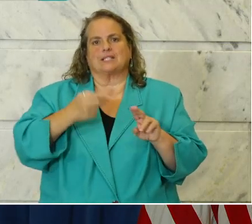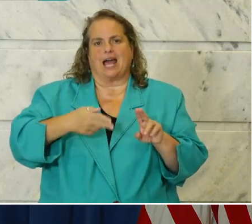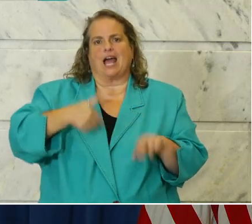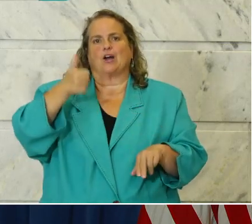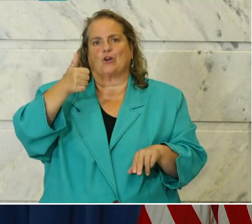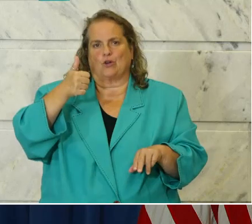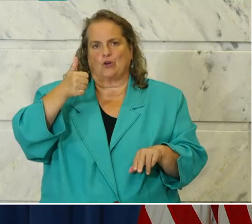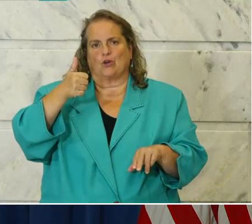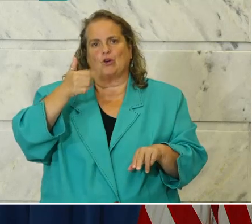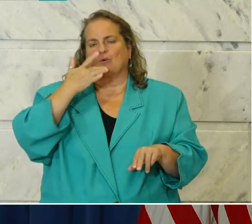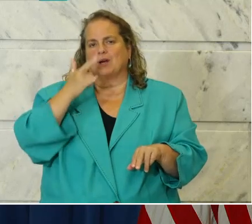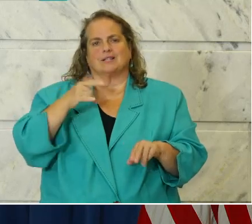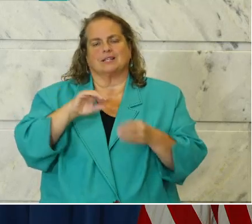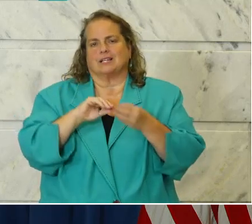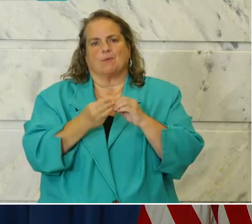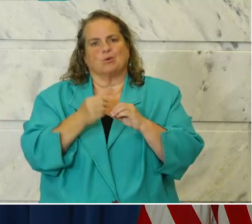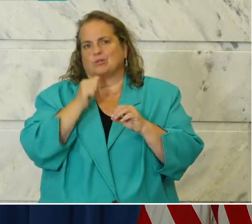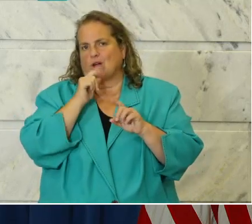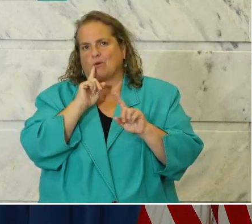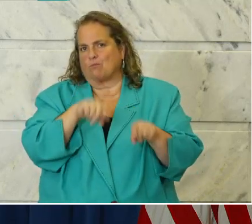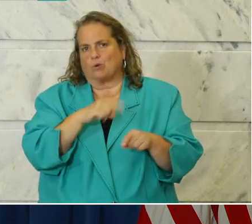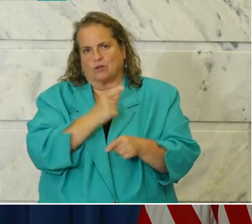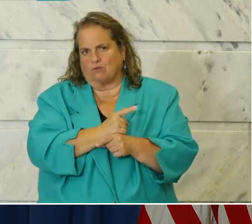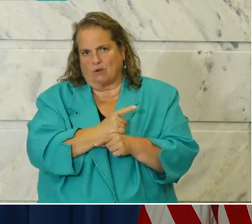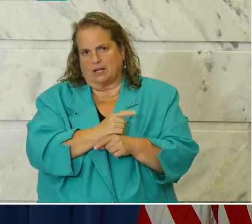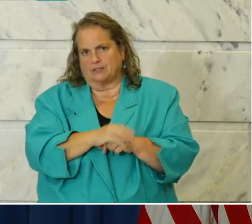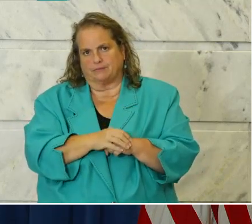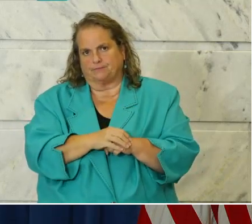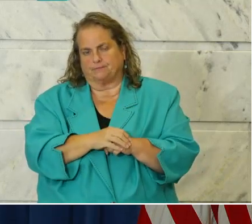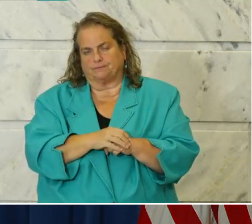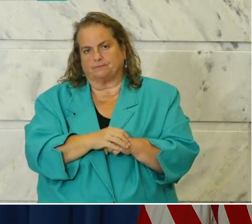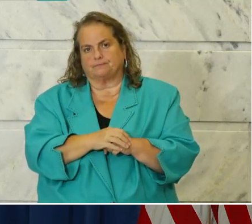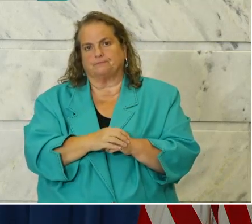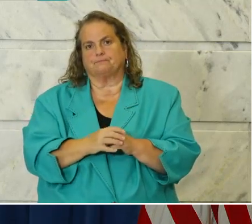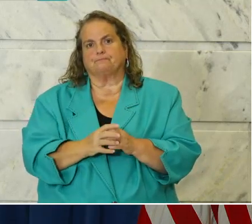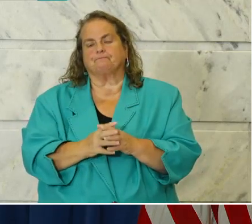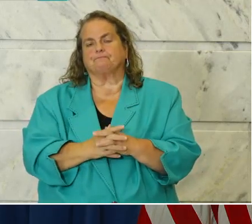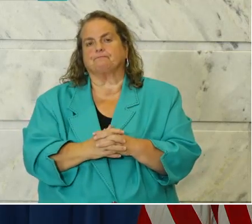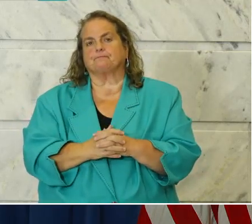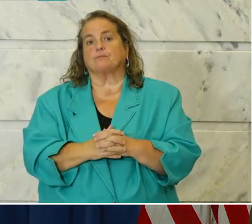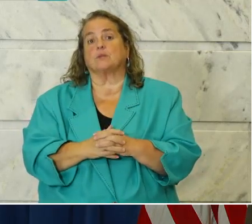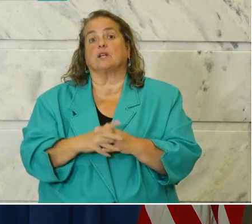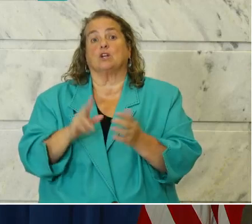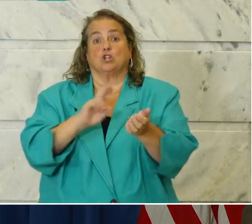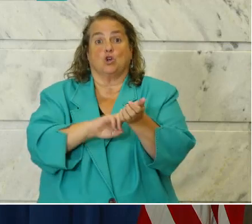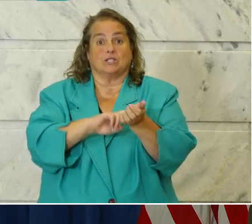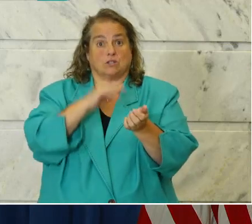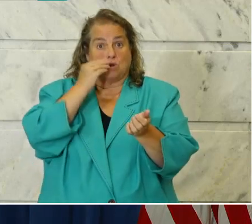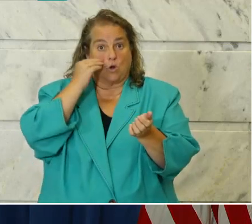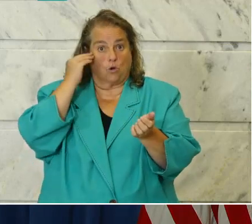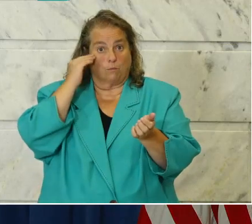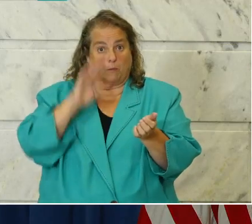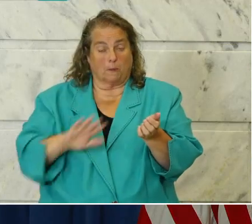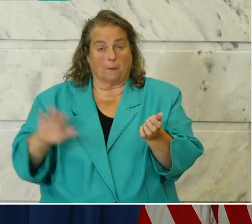probably have a number of additional ones beyond that. Long-term care facilities.